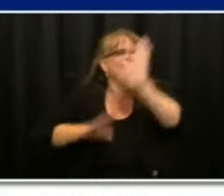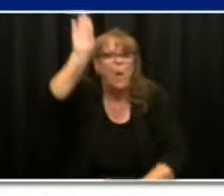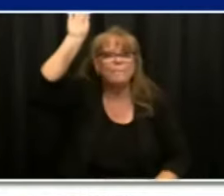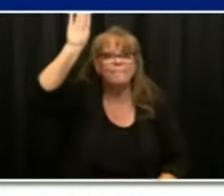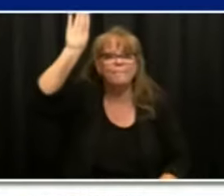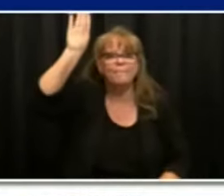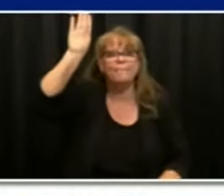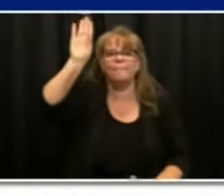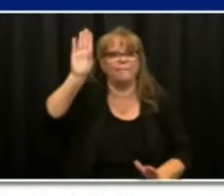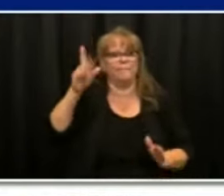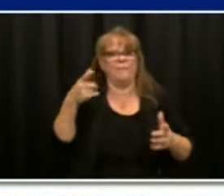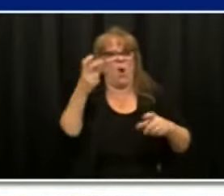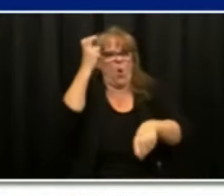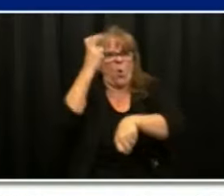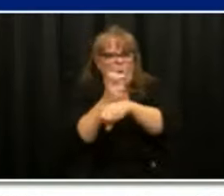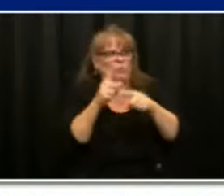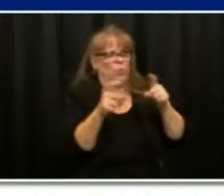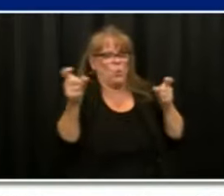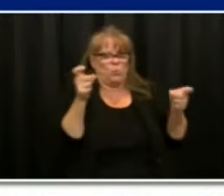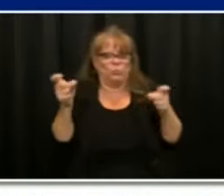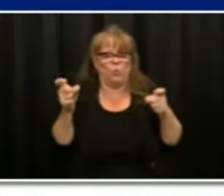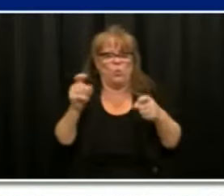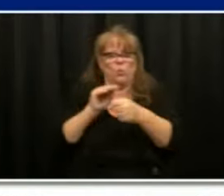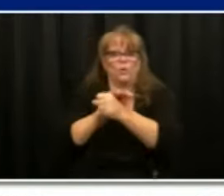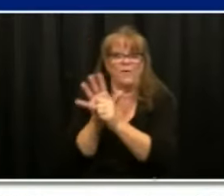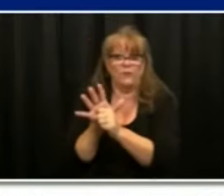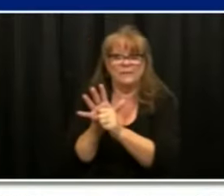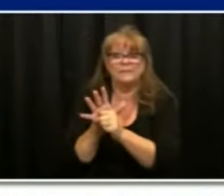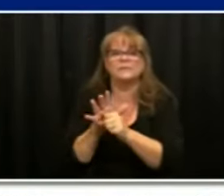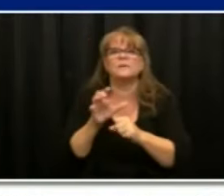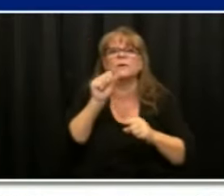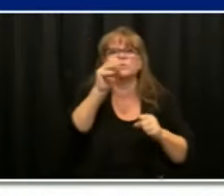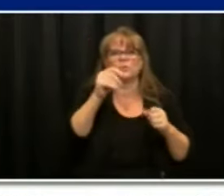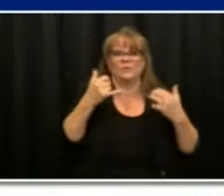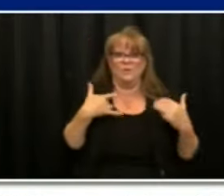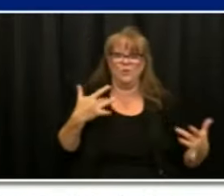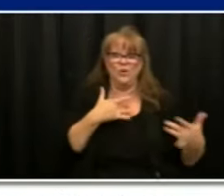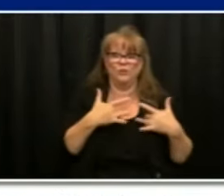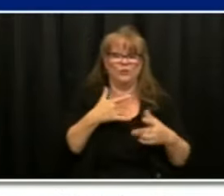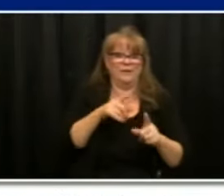and Thanksgiving, as shown in the tan, orange, red, and green lines.